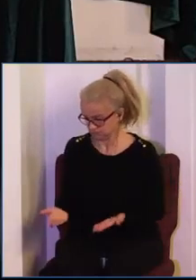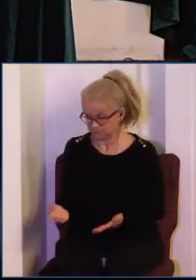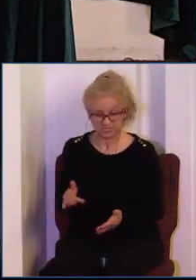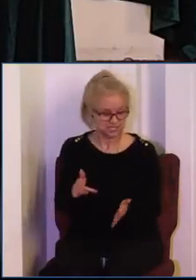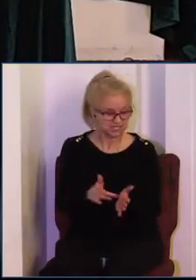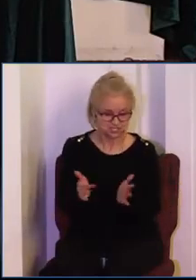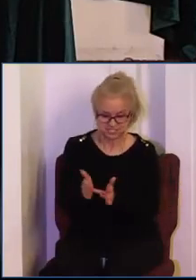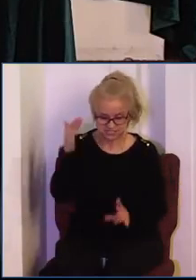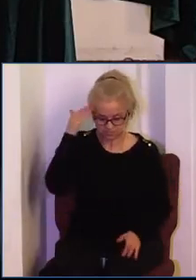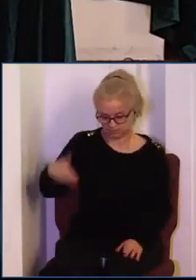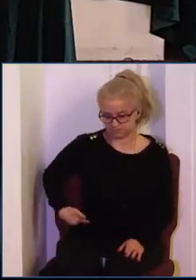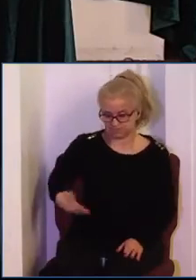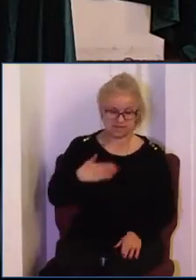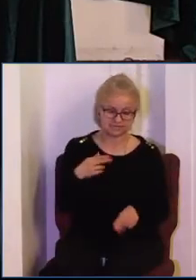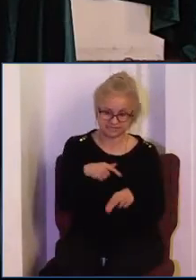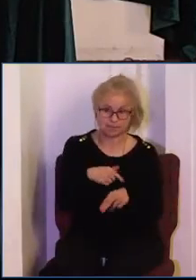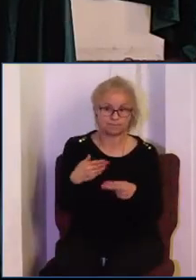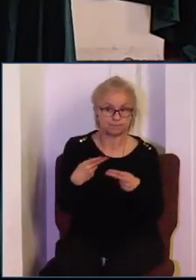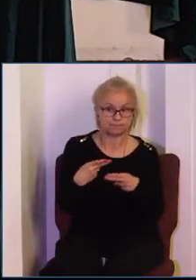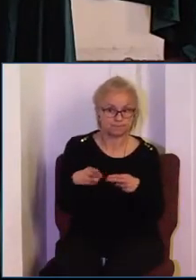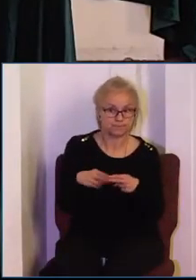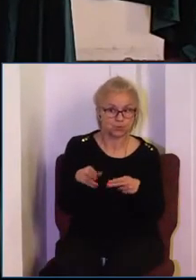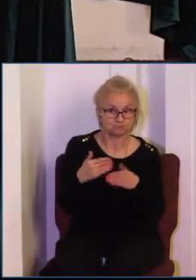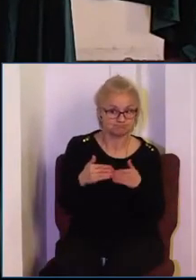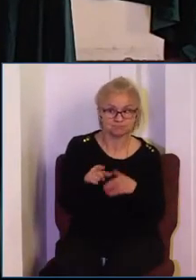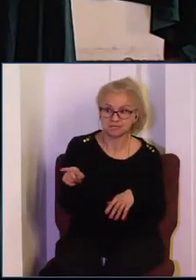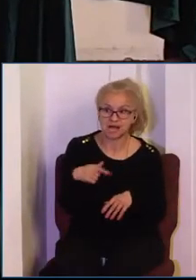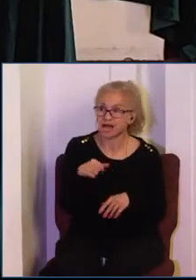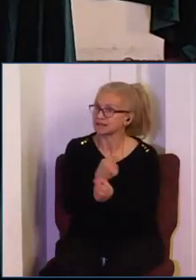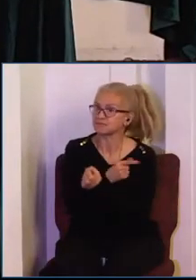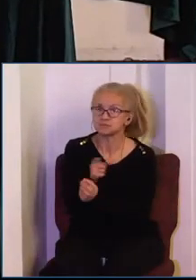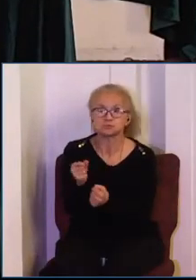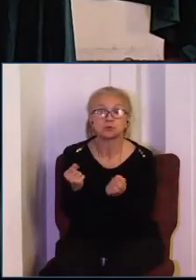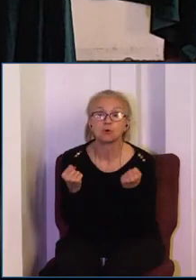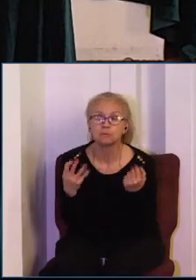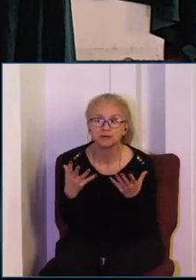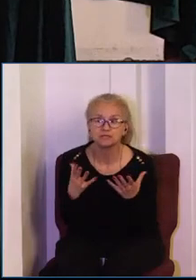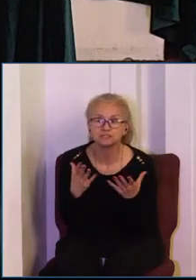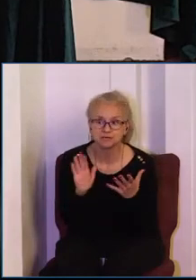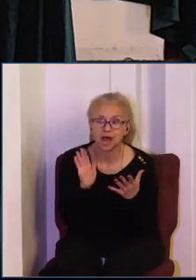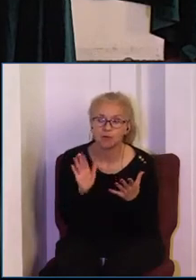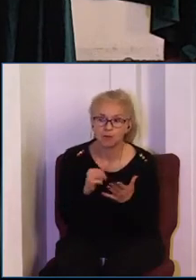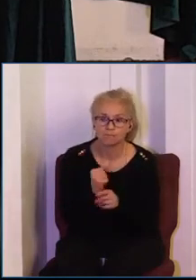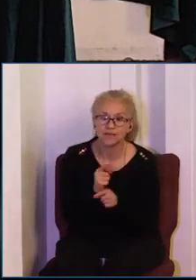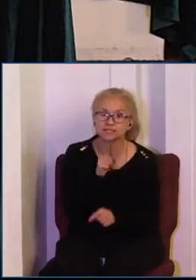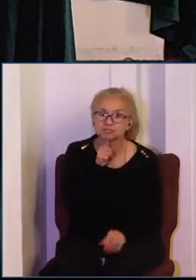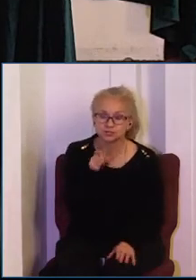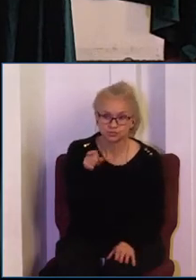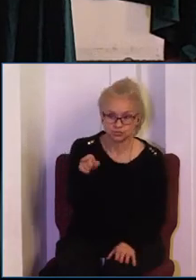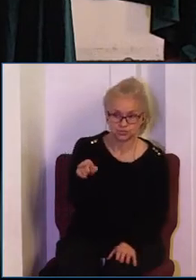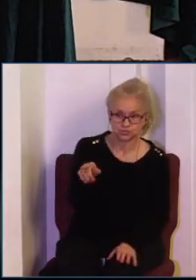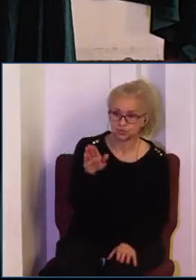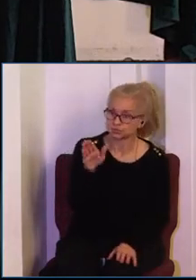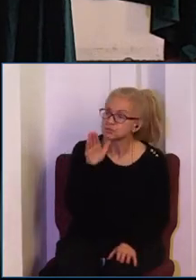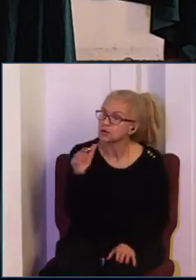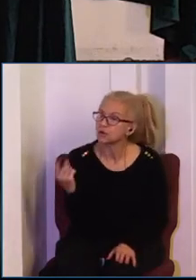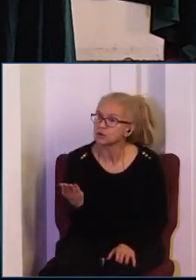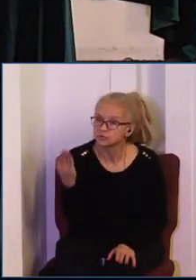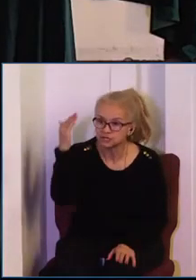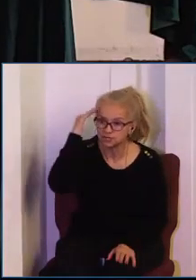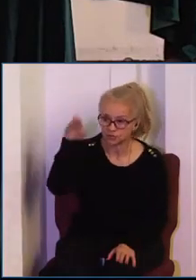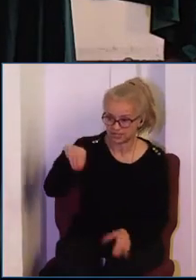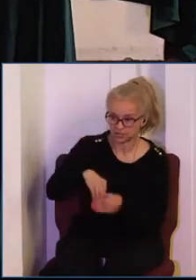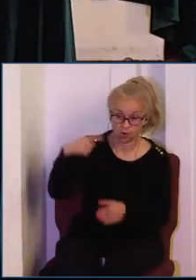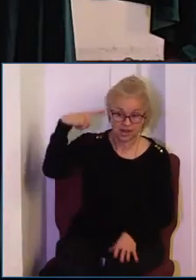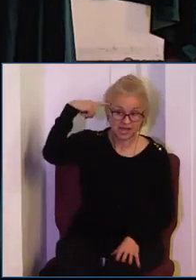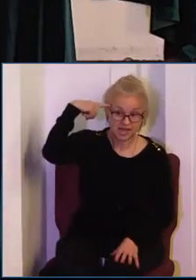time is short, says, and I love you so much, I'm going to make sure that you not only know in your